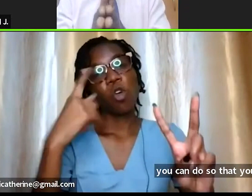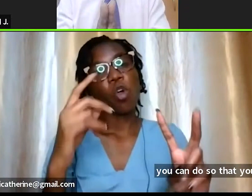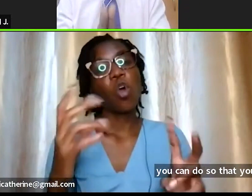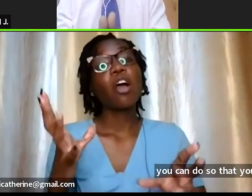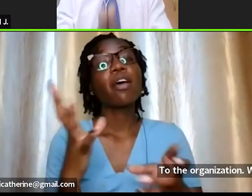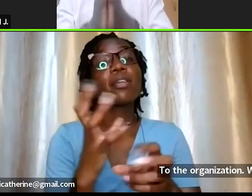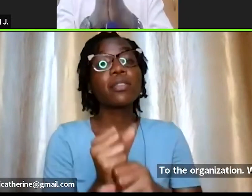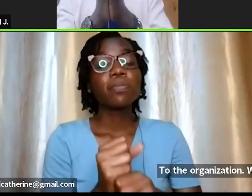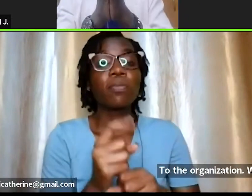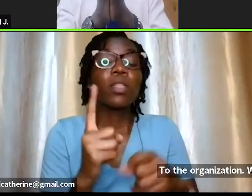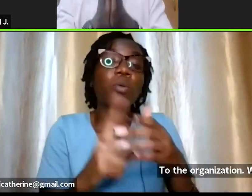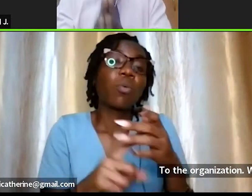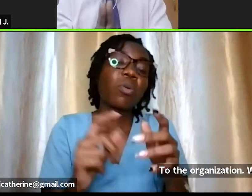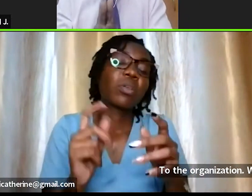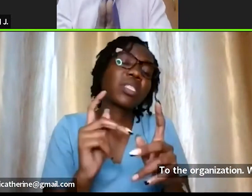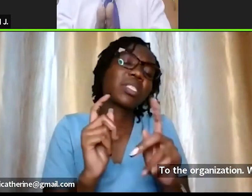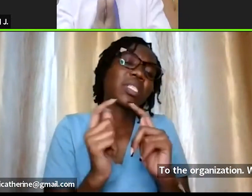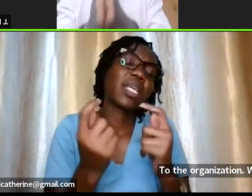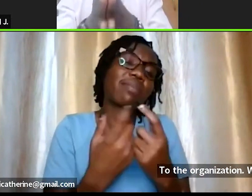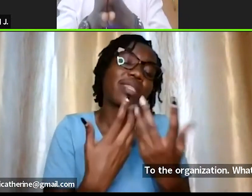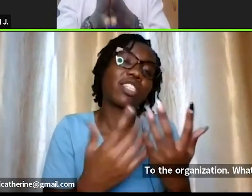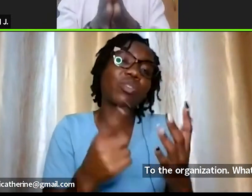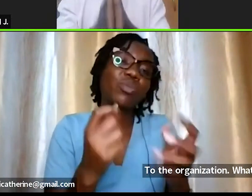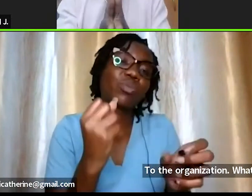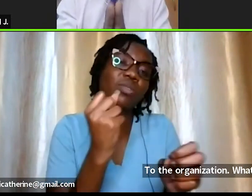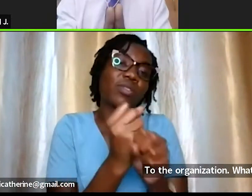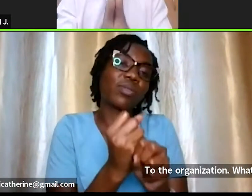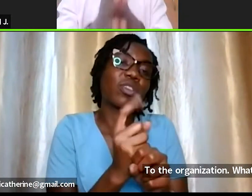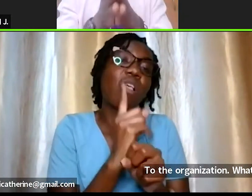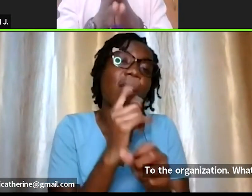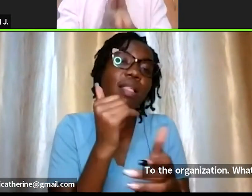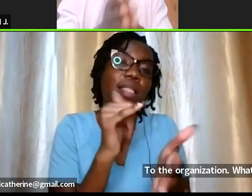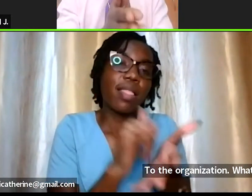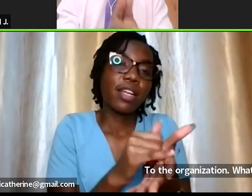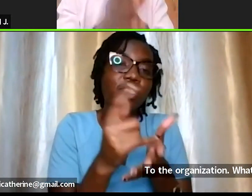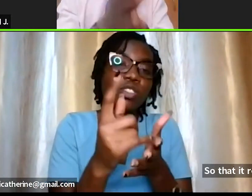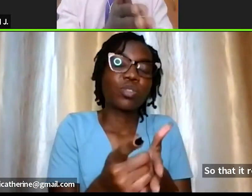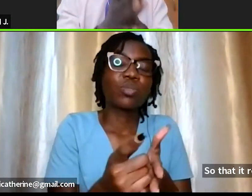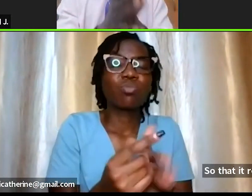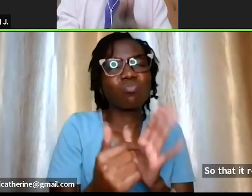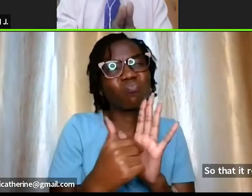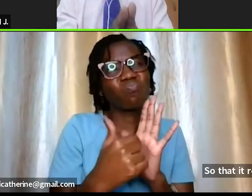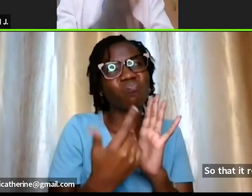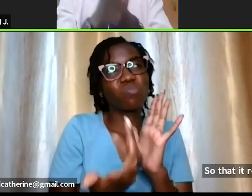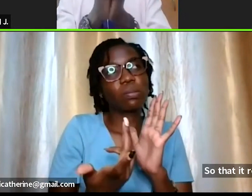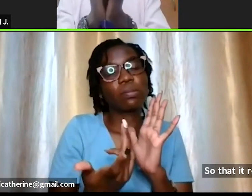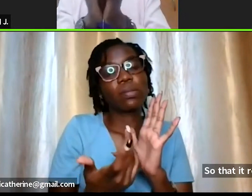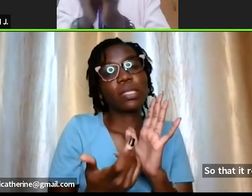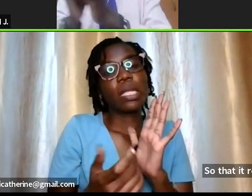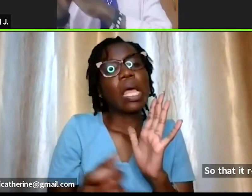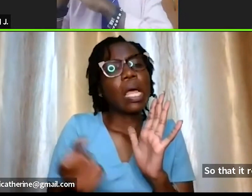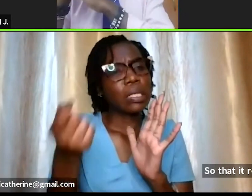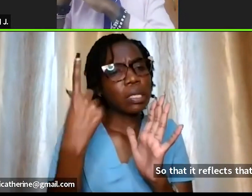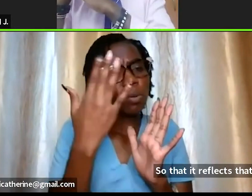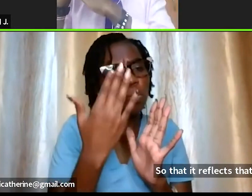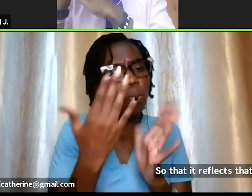things are you doing so that it reflects that you understand where the business is going in the